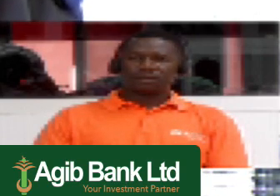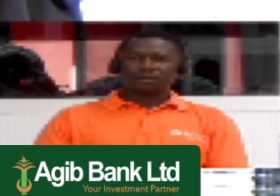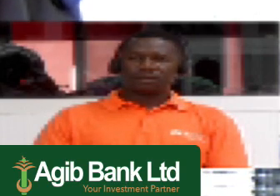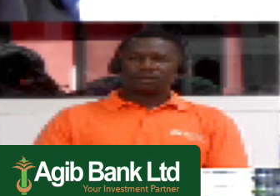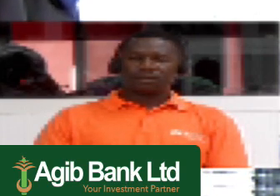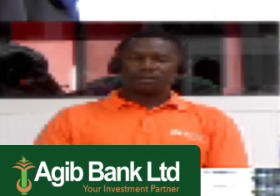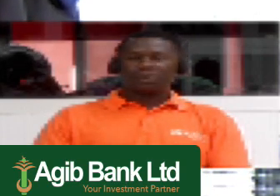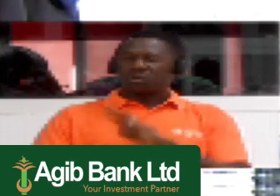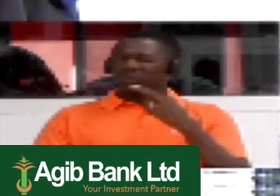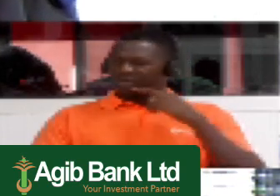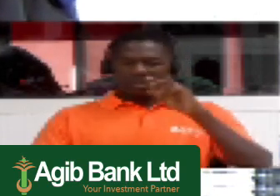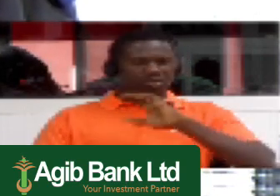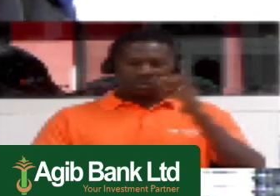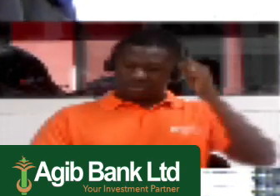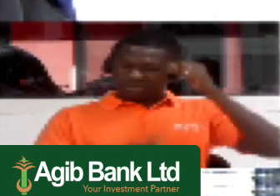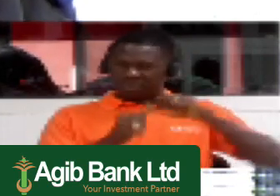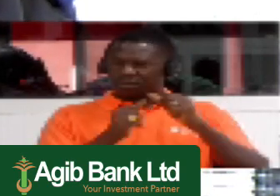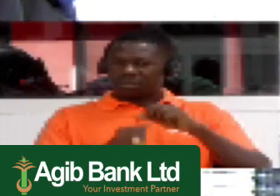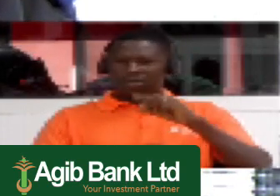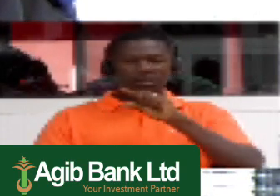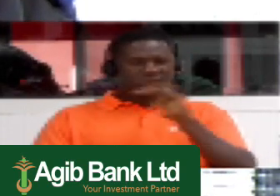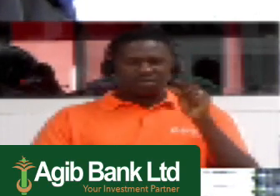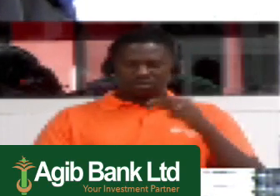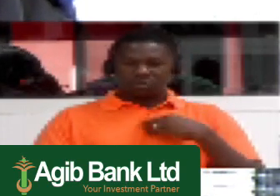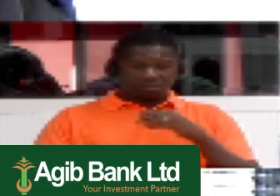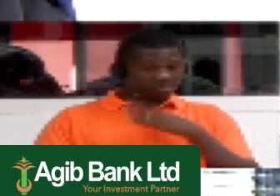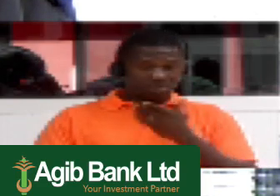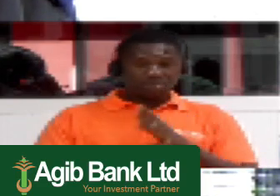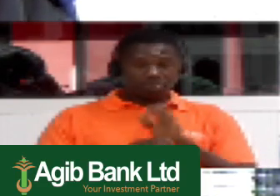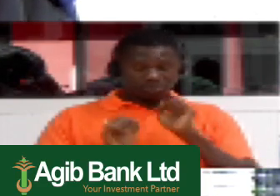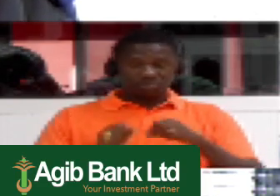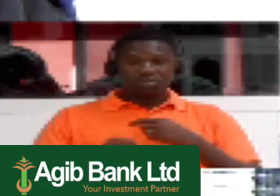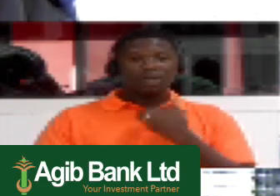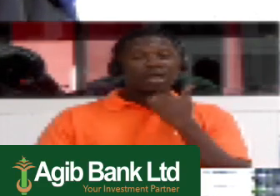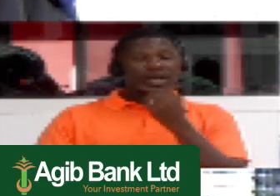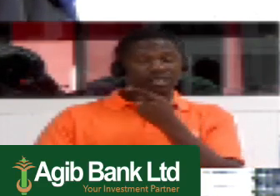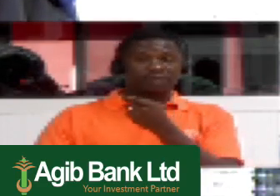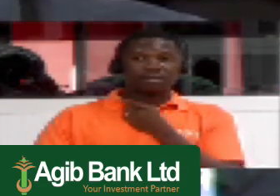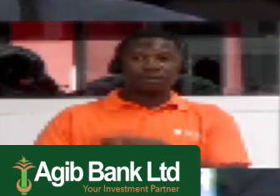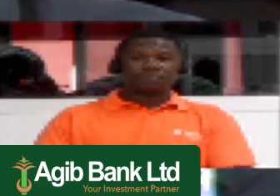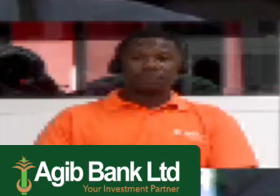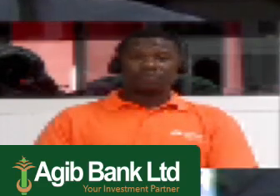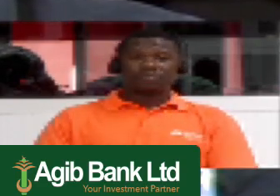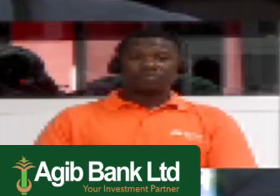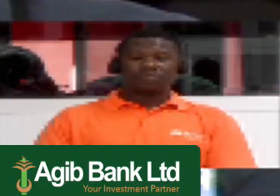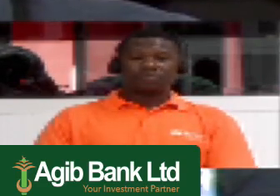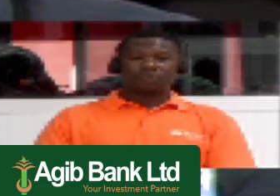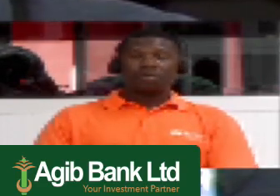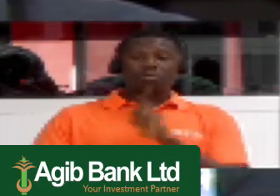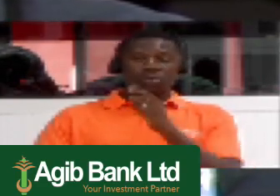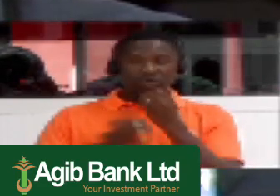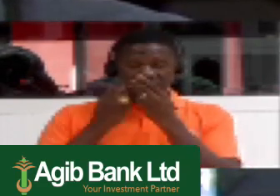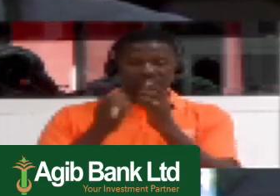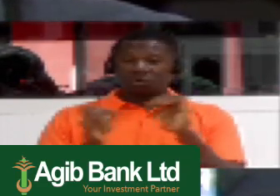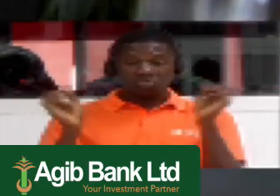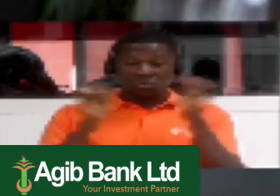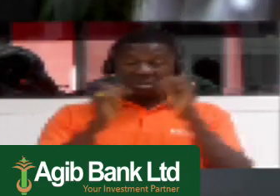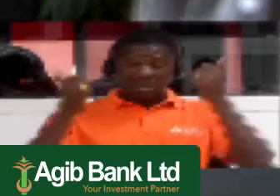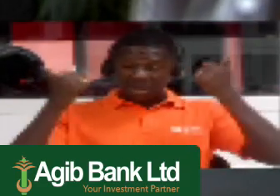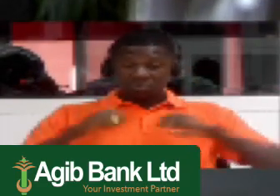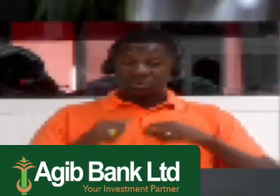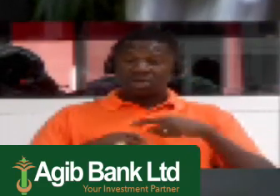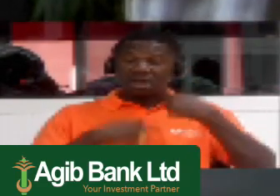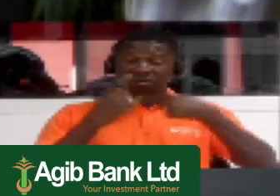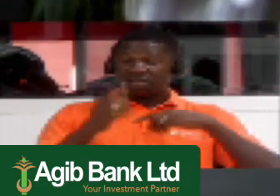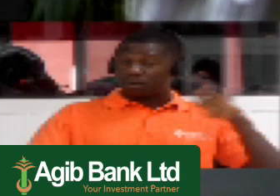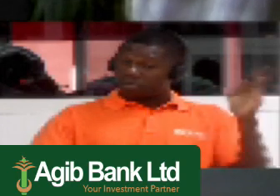Cotton. No, I cannot remember her name, but I can inquire. Okay. But you're saying that nothing came out of that incident? Akobari